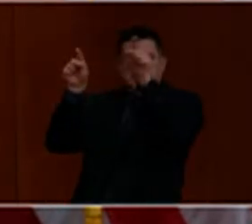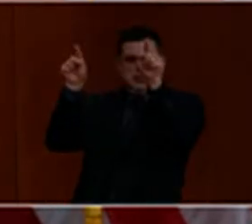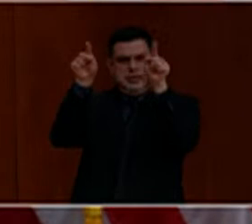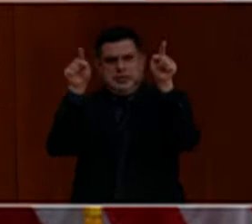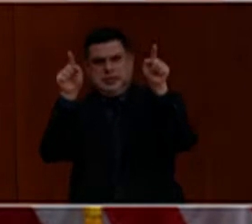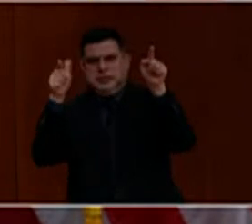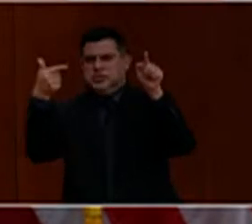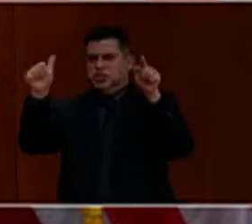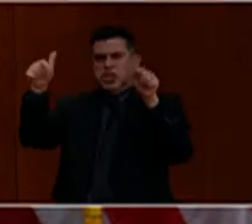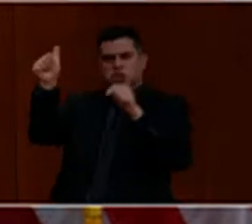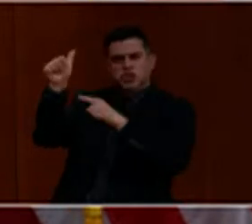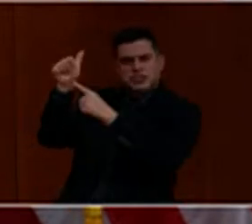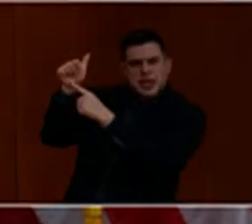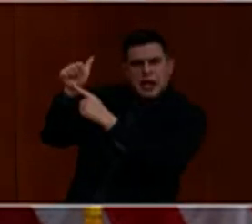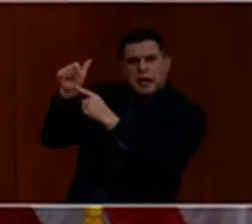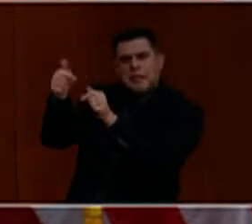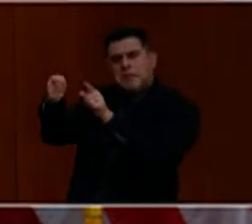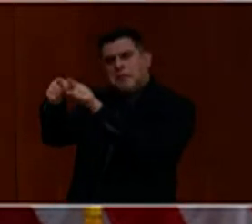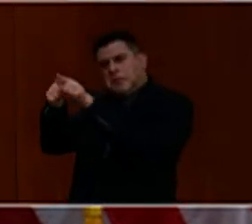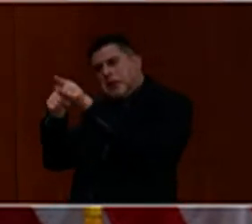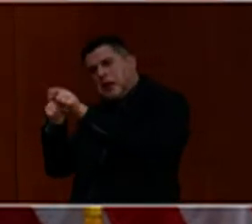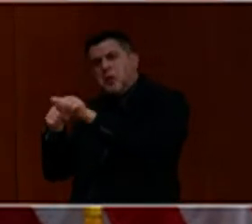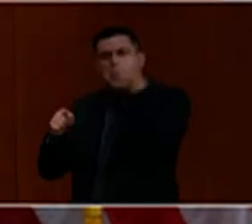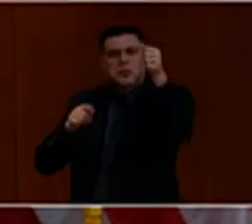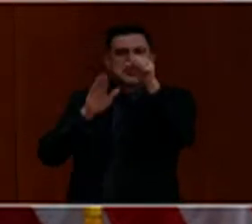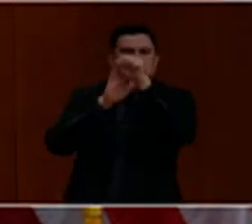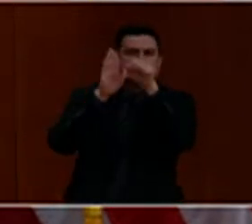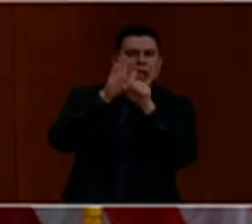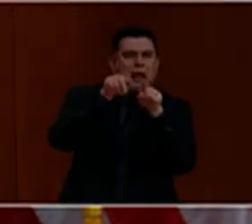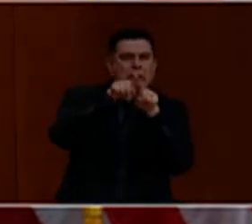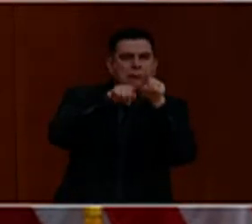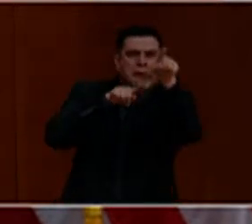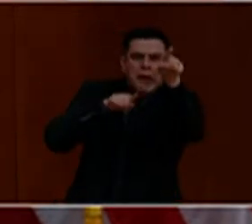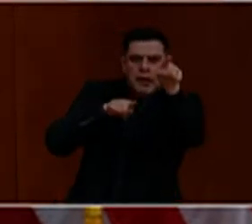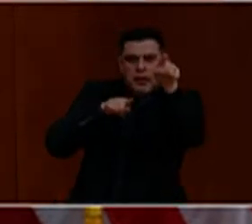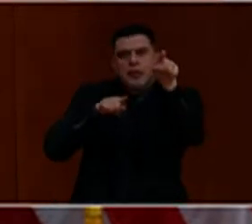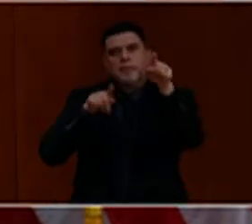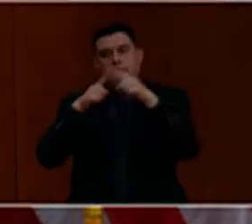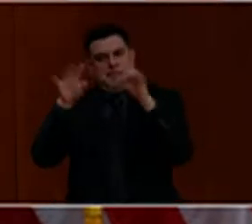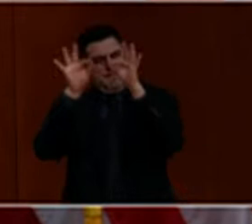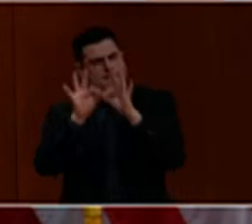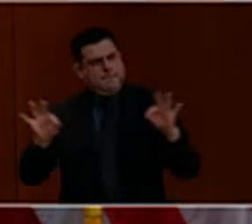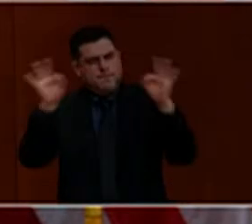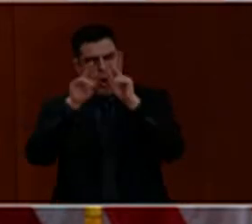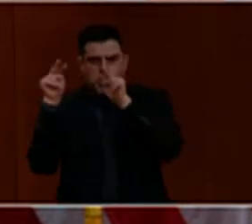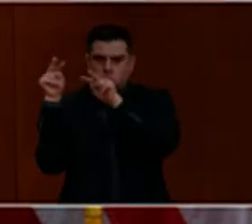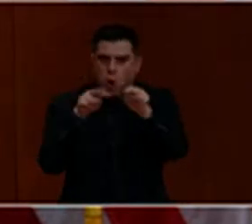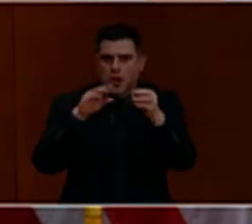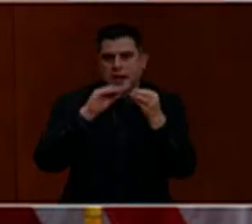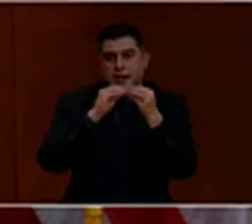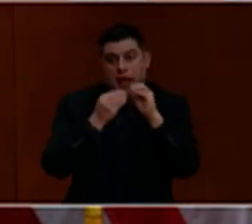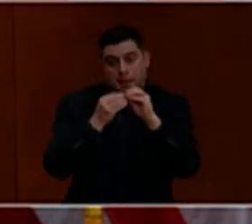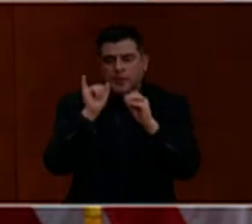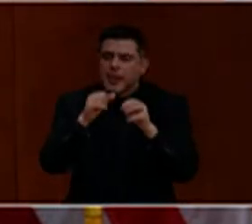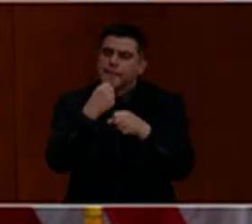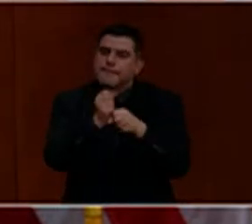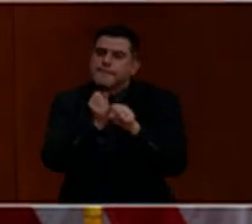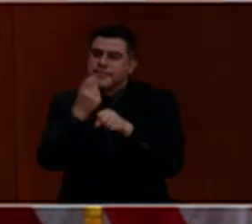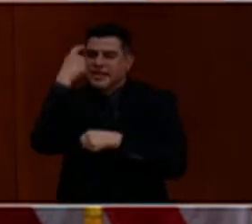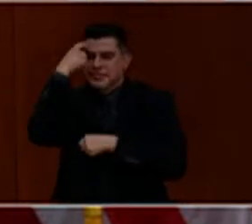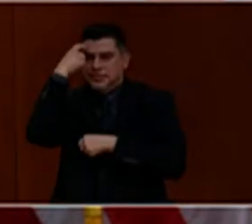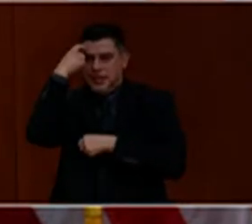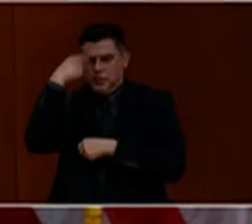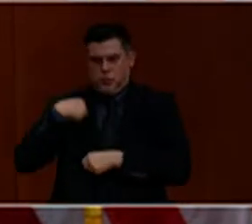is kind of the indicator that you really look at, and really is what makes the most sense. I mean, we now know with these PCR